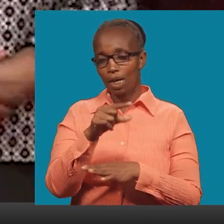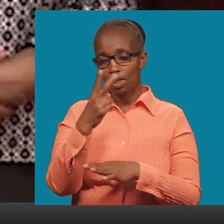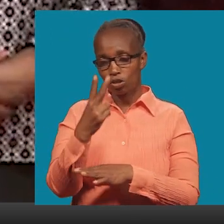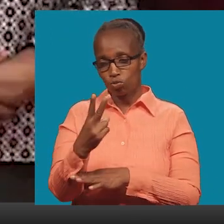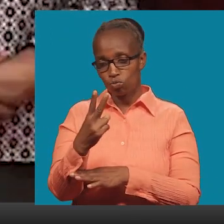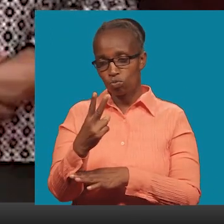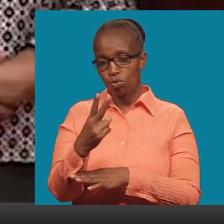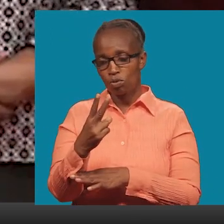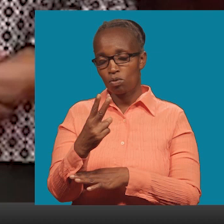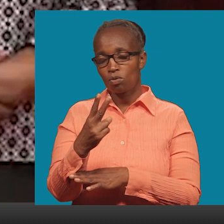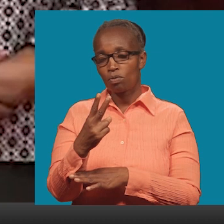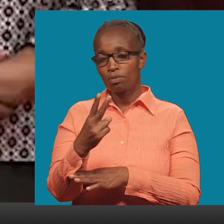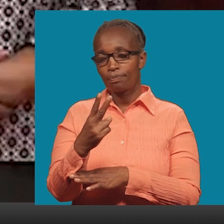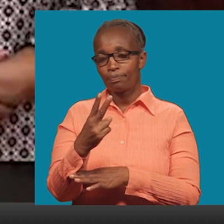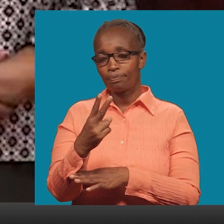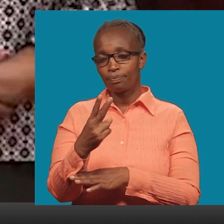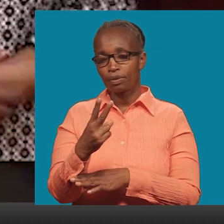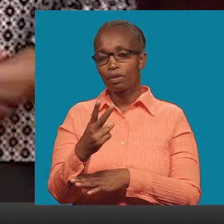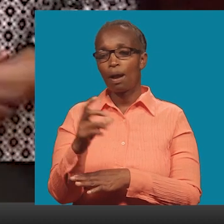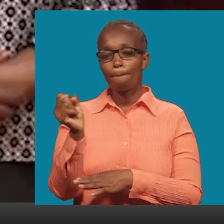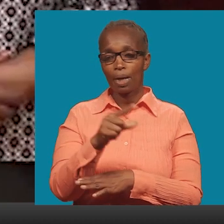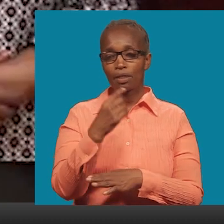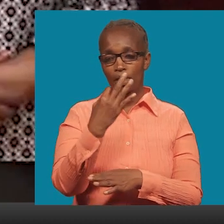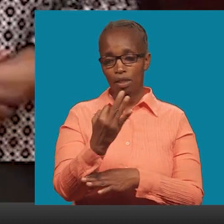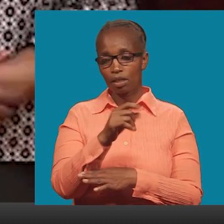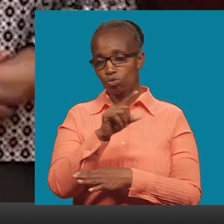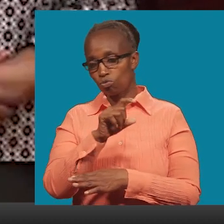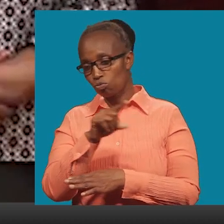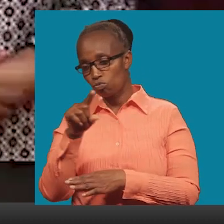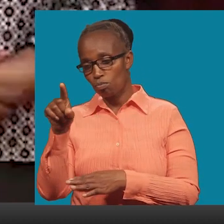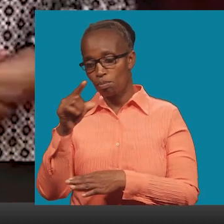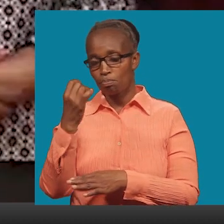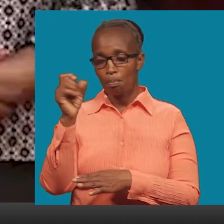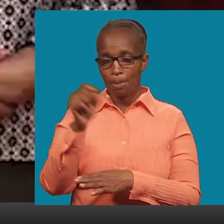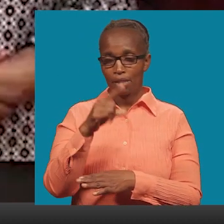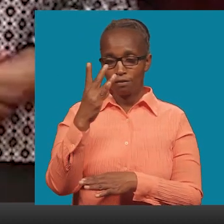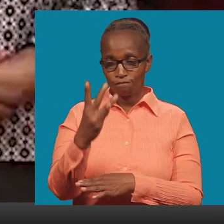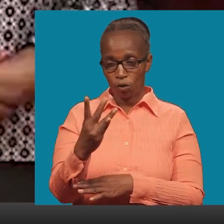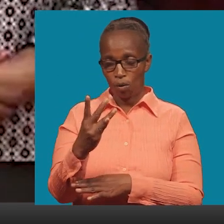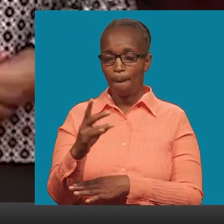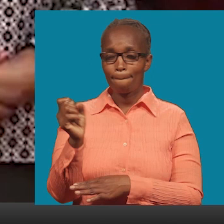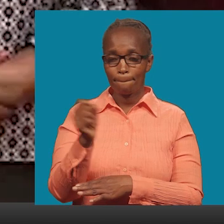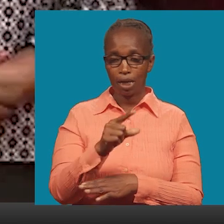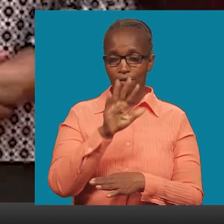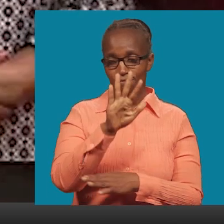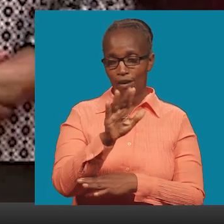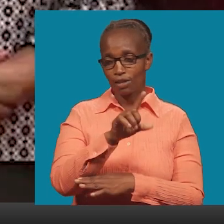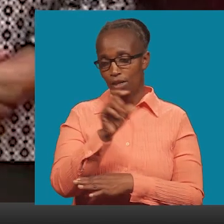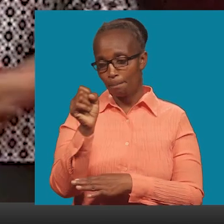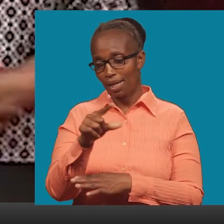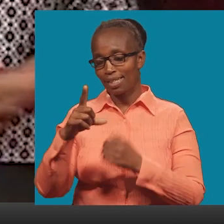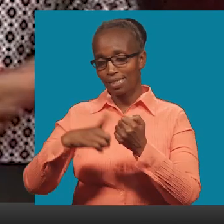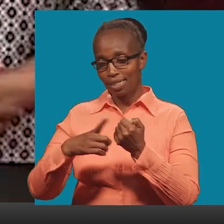another 4.1 billion, March to April, another 4.1 billion, and May to June, another 4.1